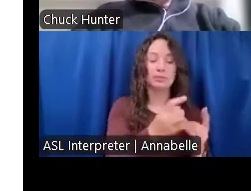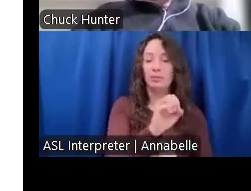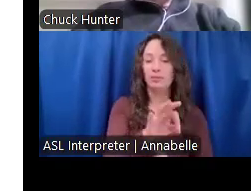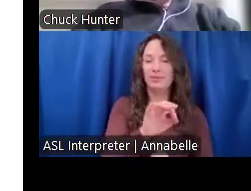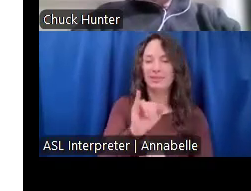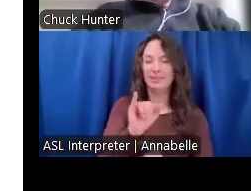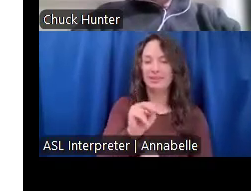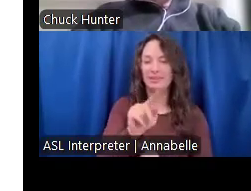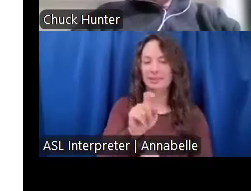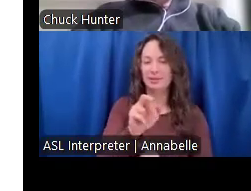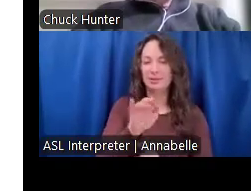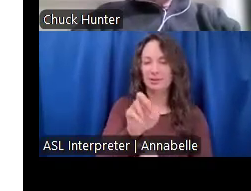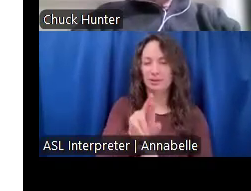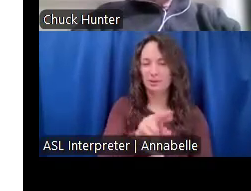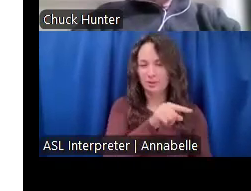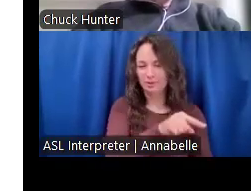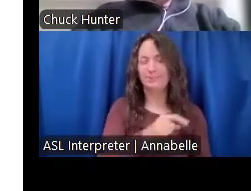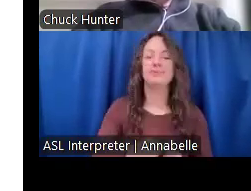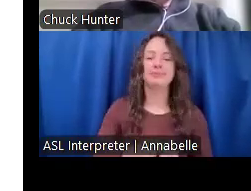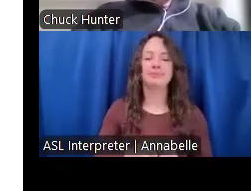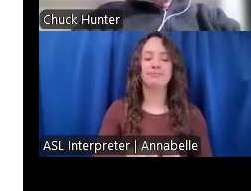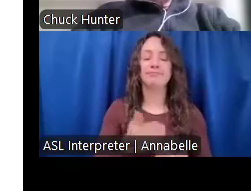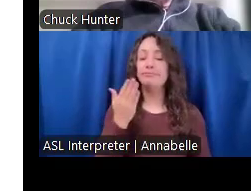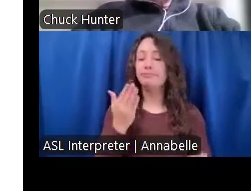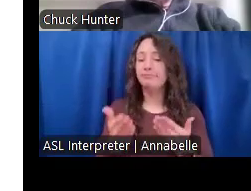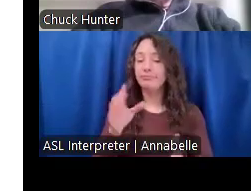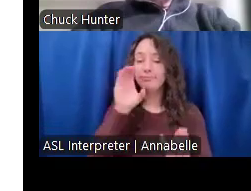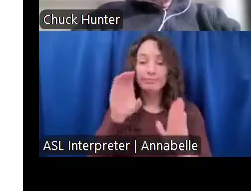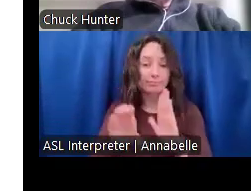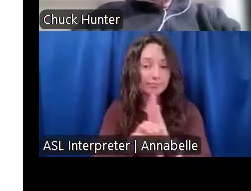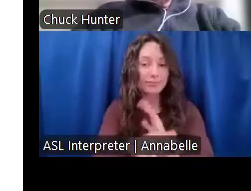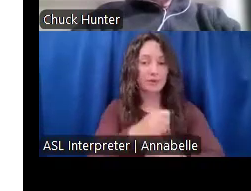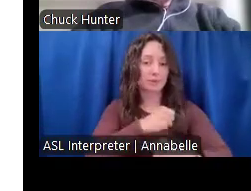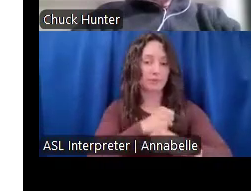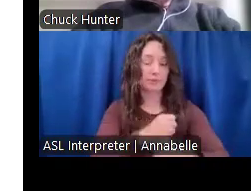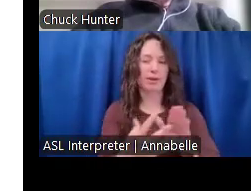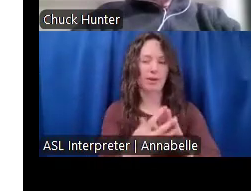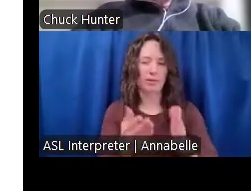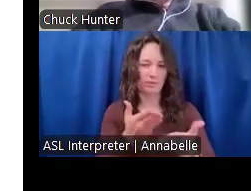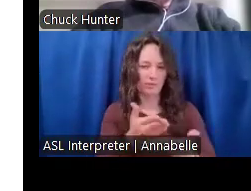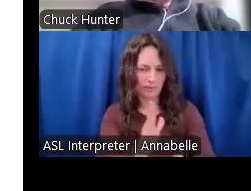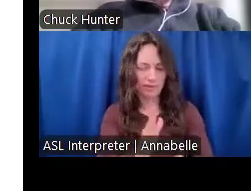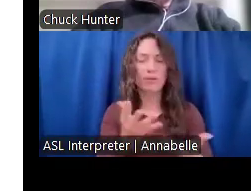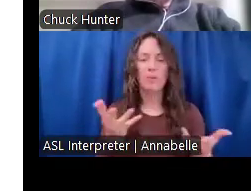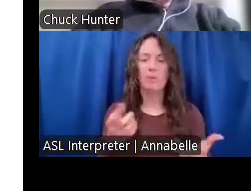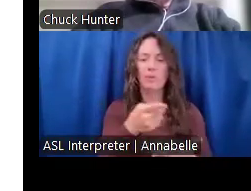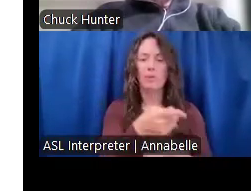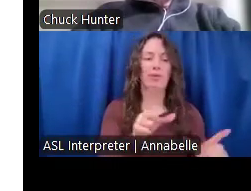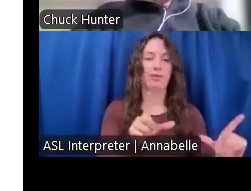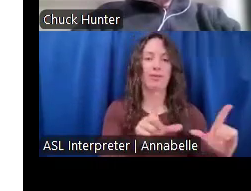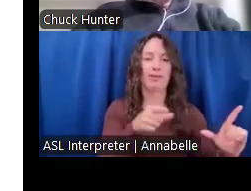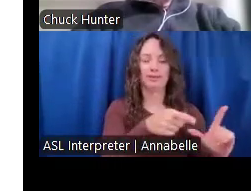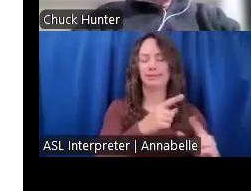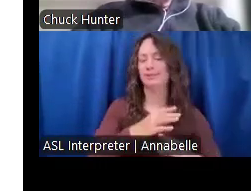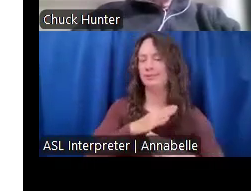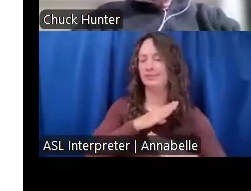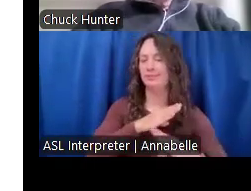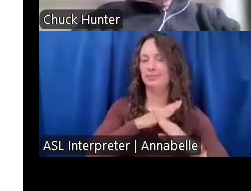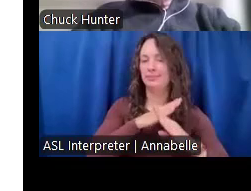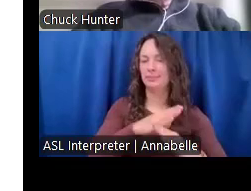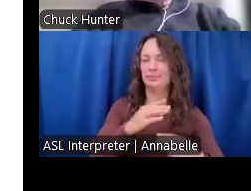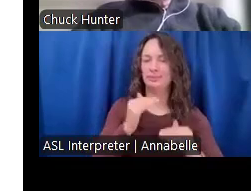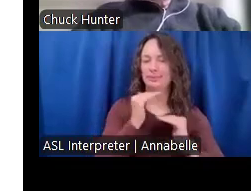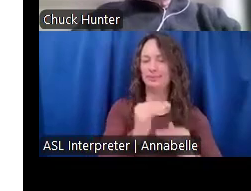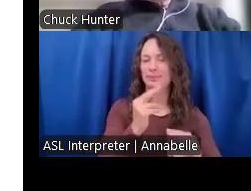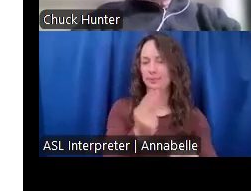images may be protected by copyright or may have been licensed to us by a third party and are restricted in their use. Mentions of any product